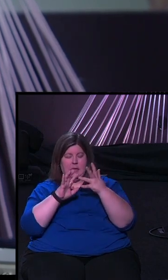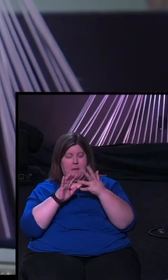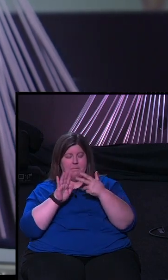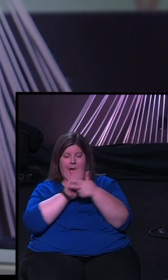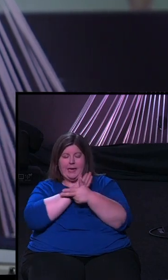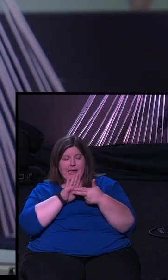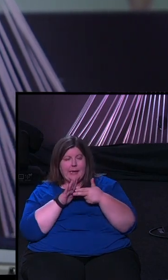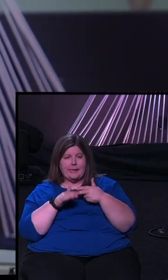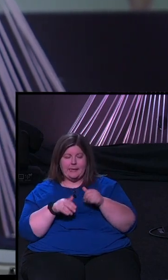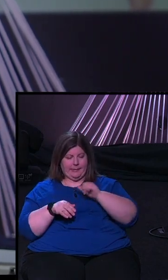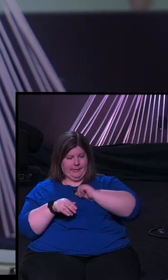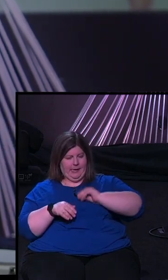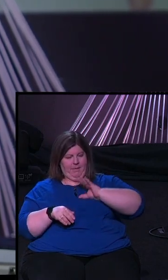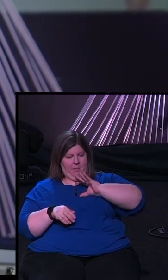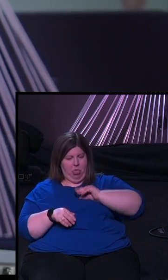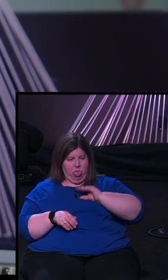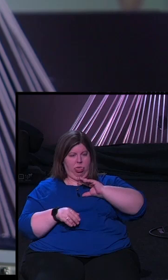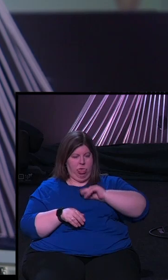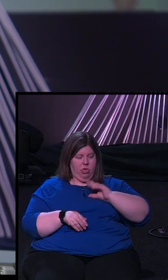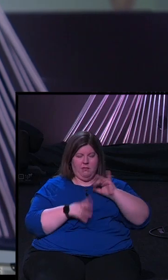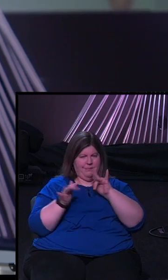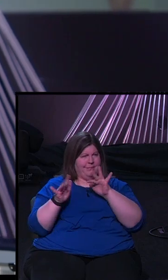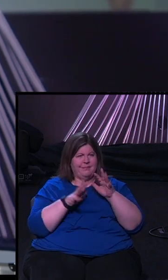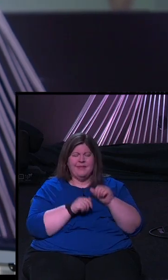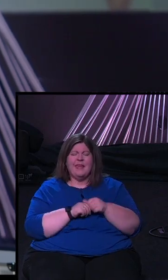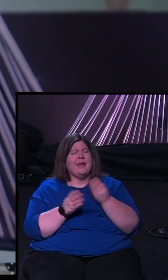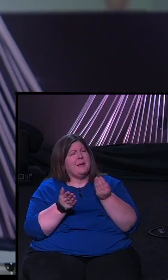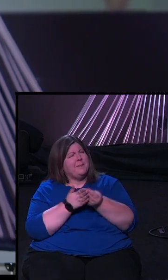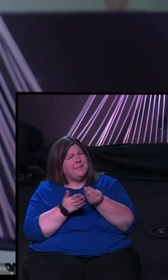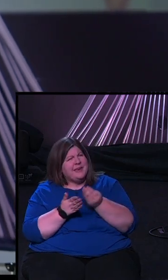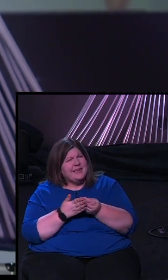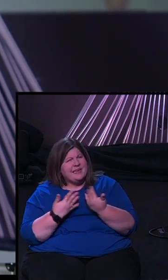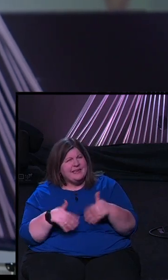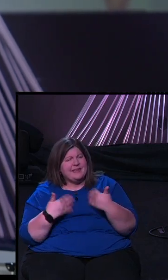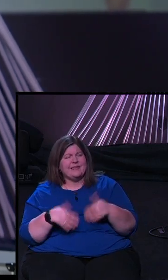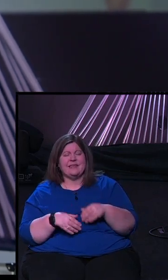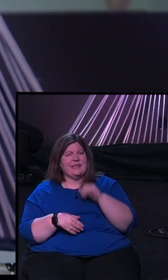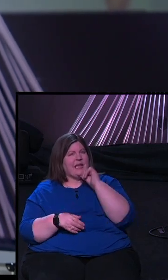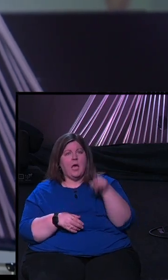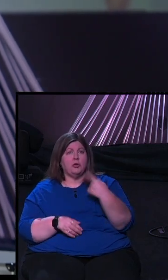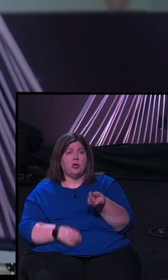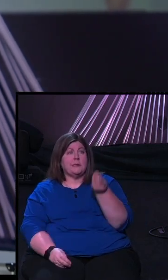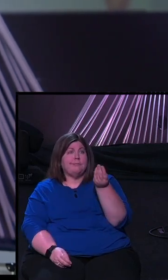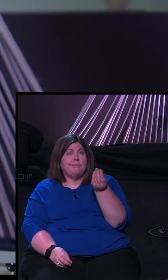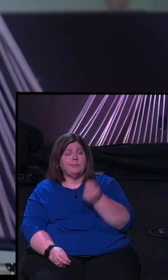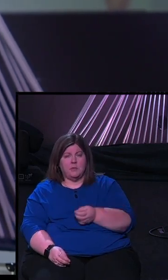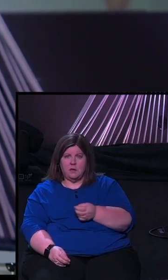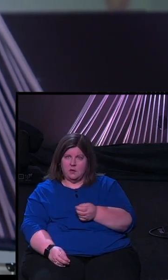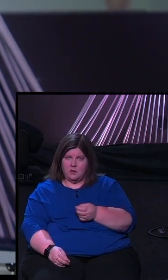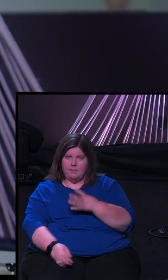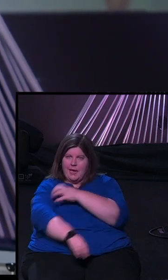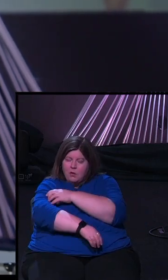and value, and purpose, all of it, because money is never just money. It does something to